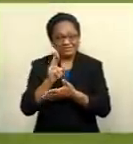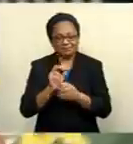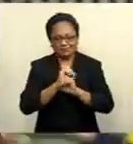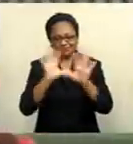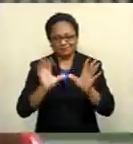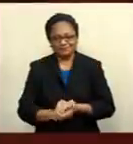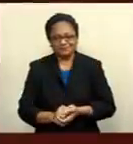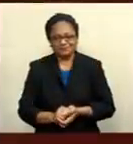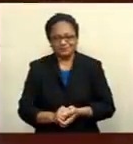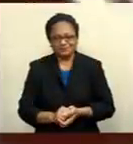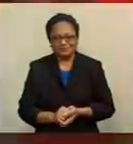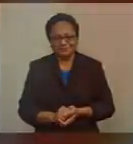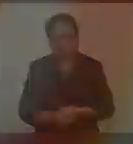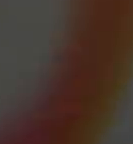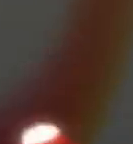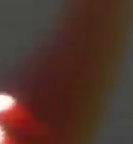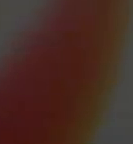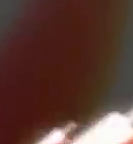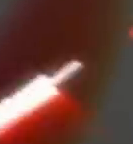up.